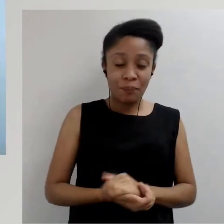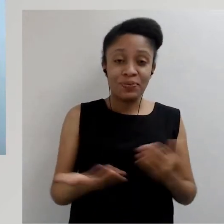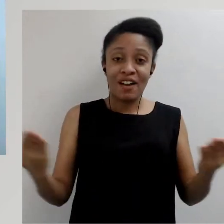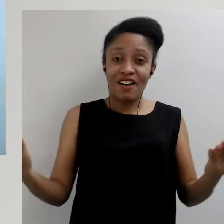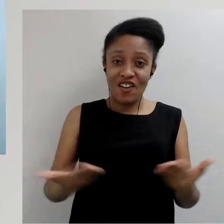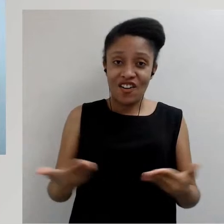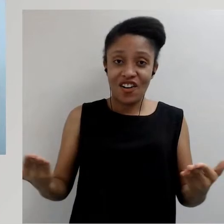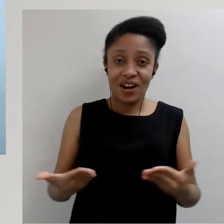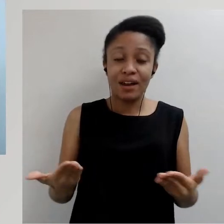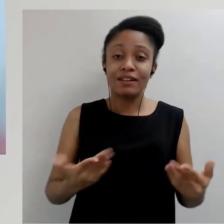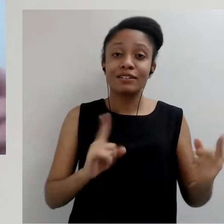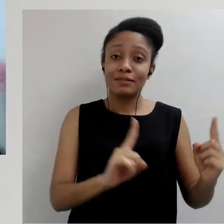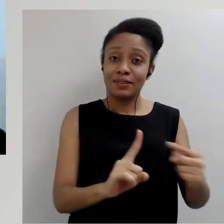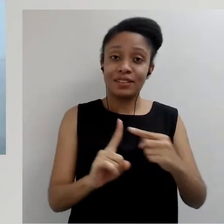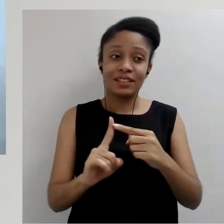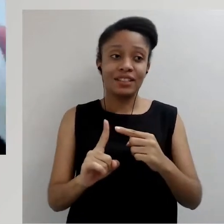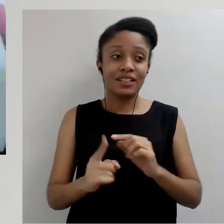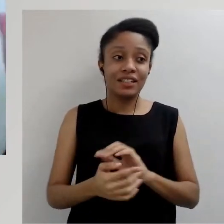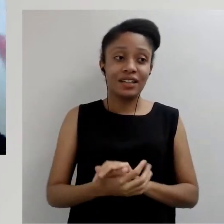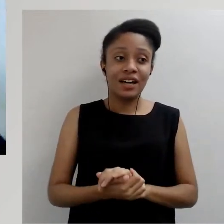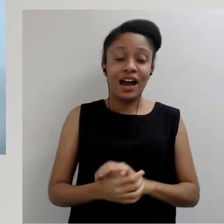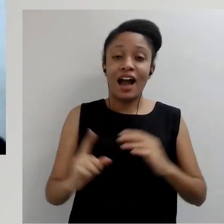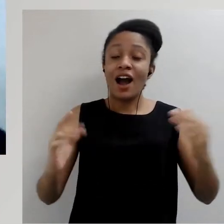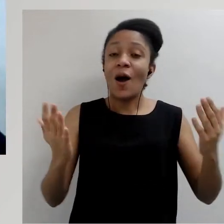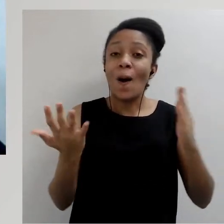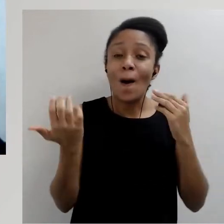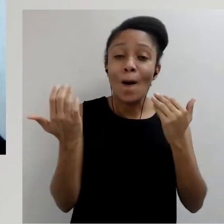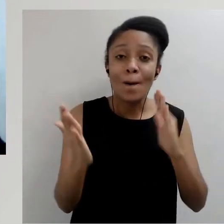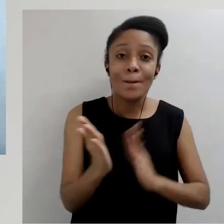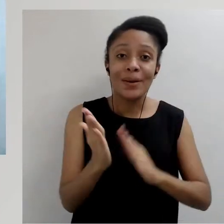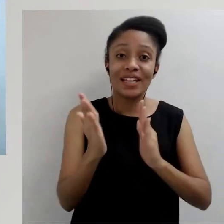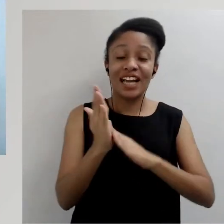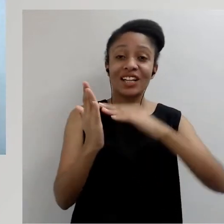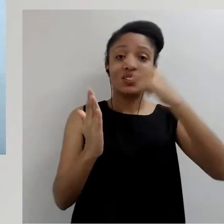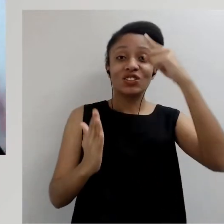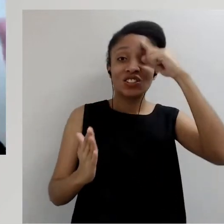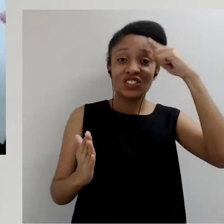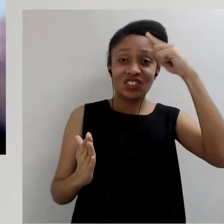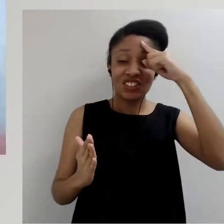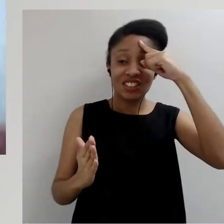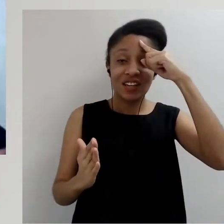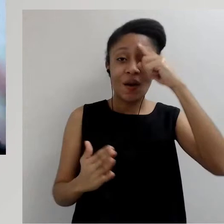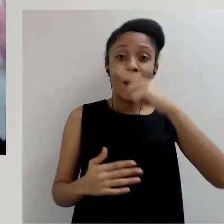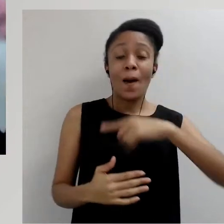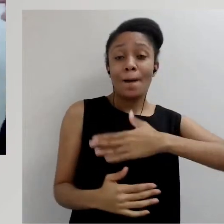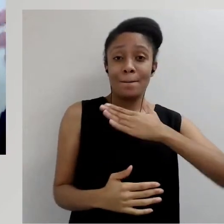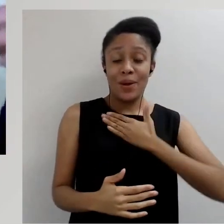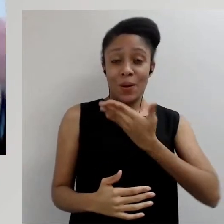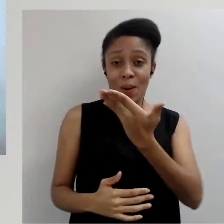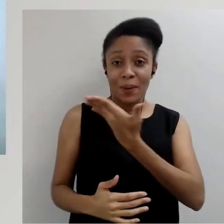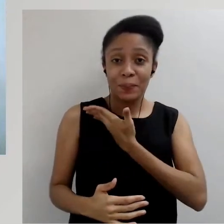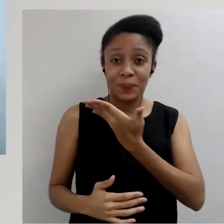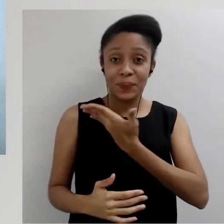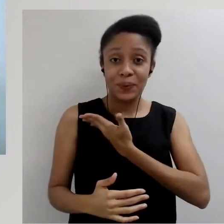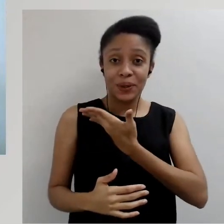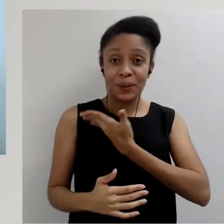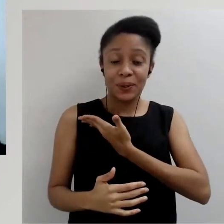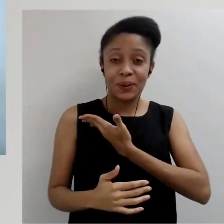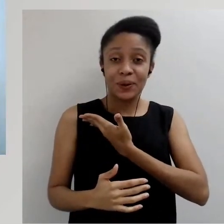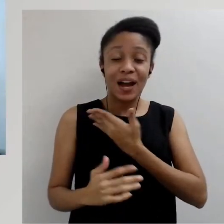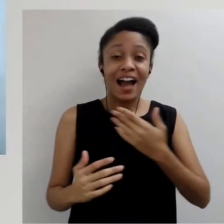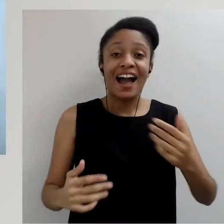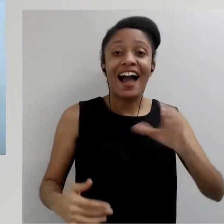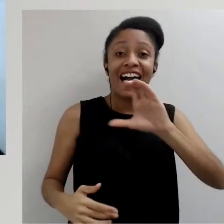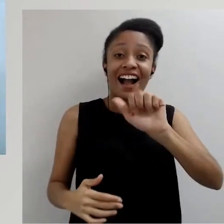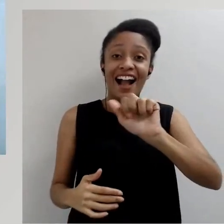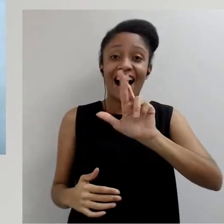A+. Now I pass the floor with our great guest, my dear friend,